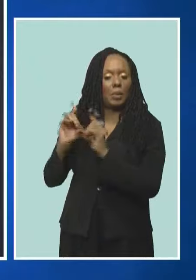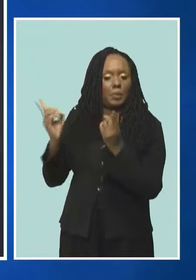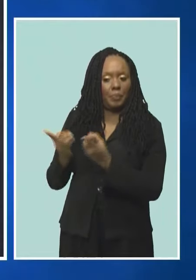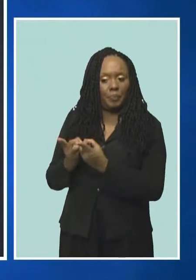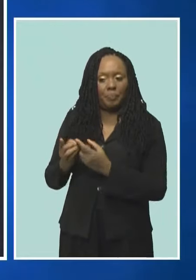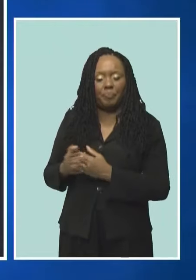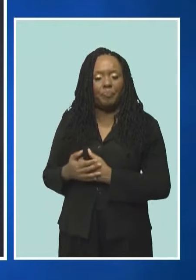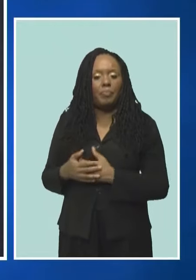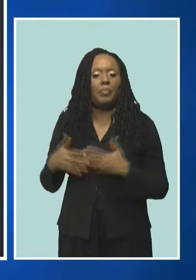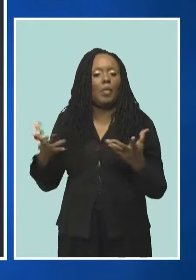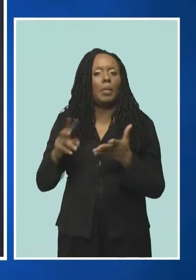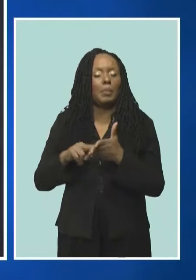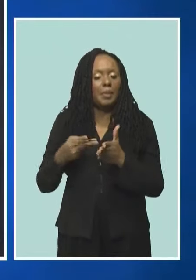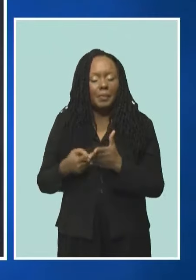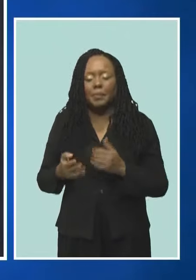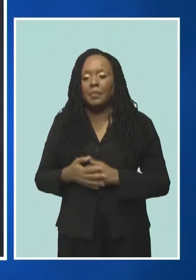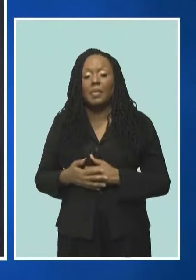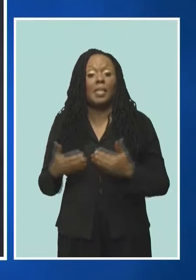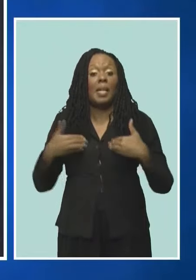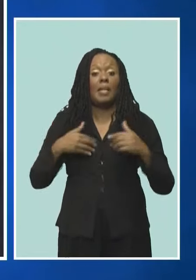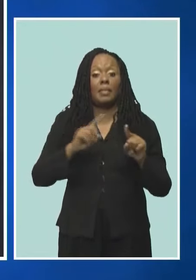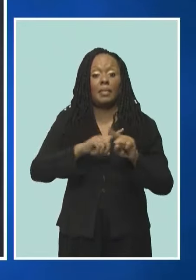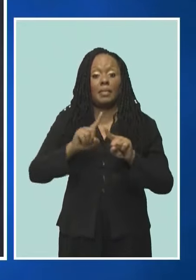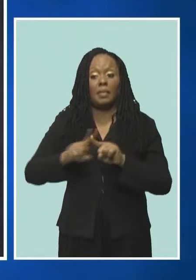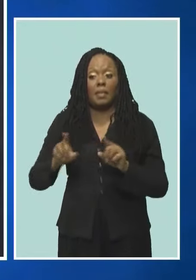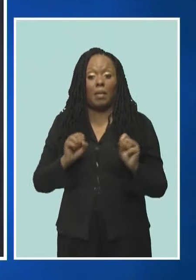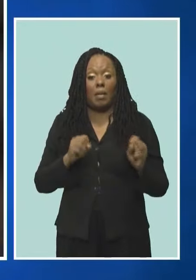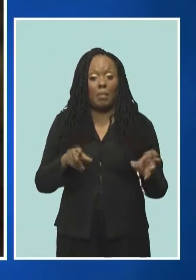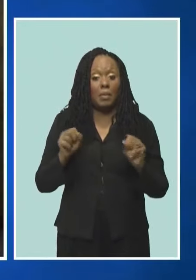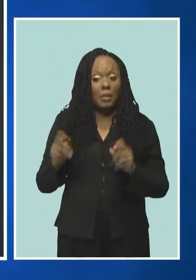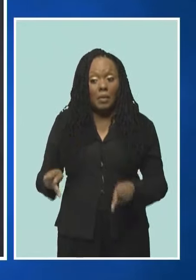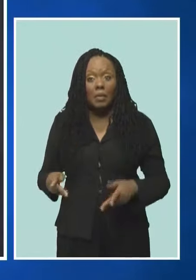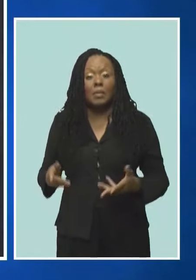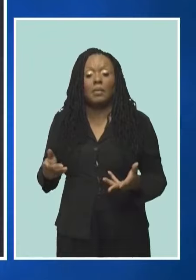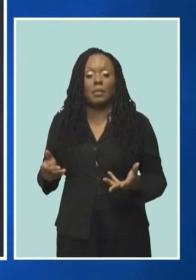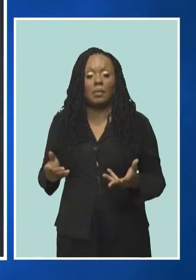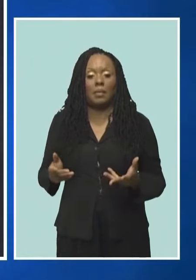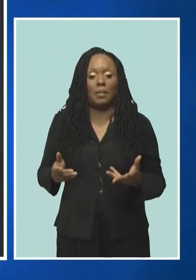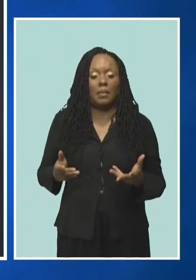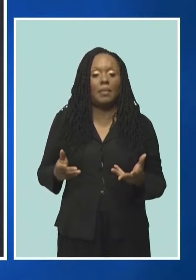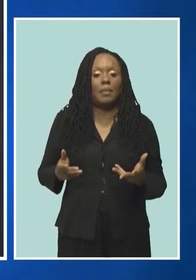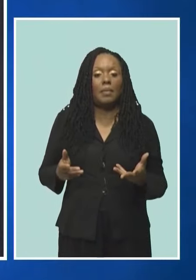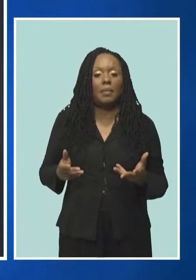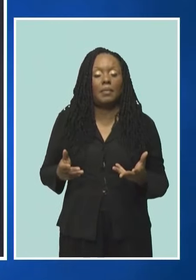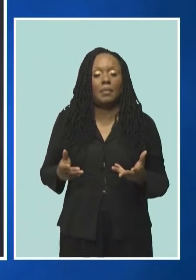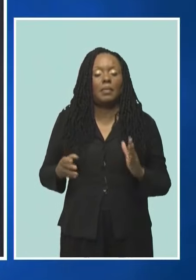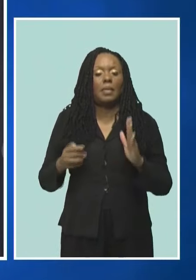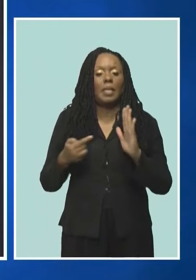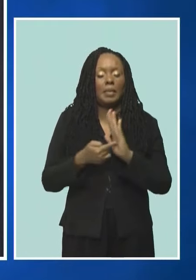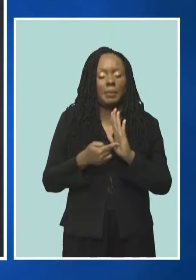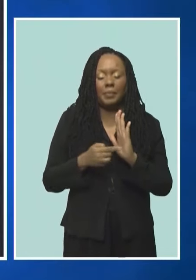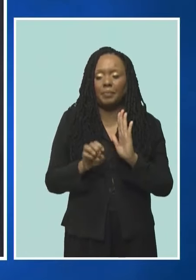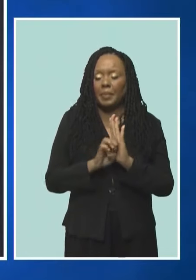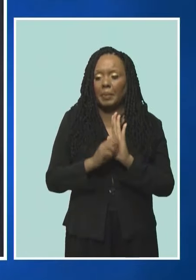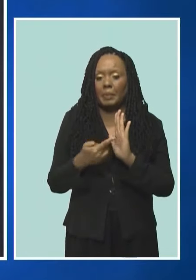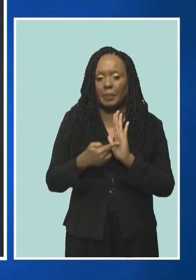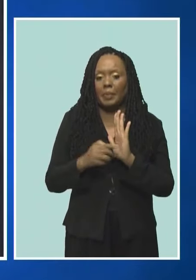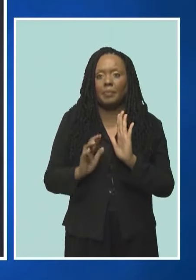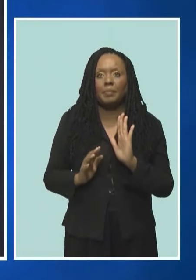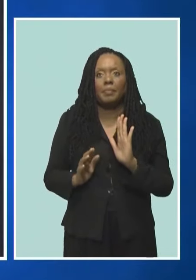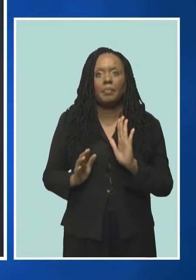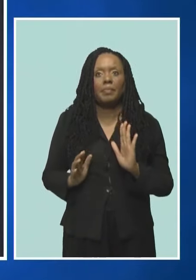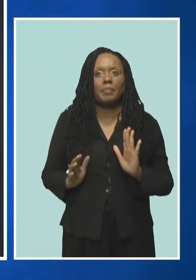of implications, and it has all kinds of opportunities. So, for example, we know that